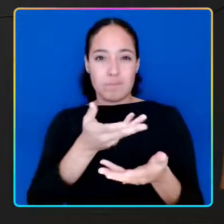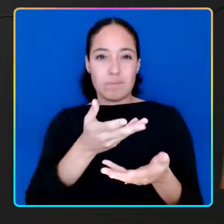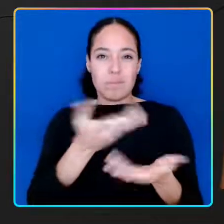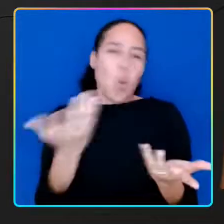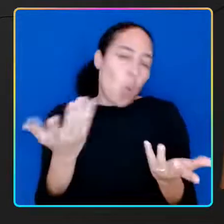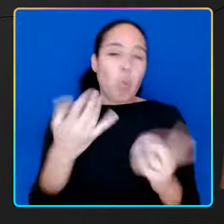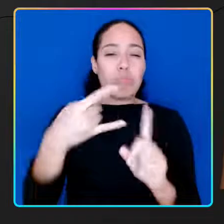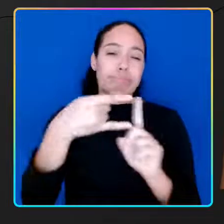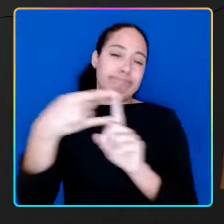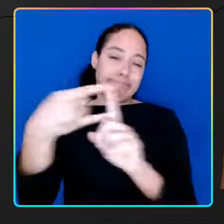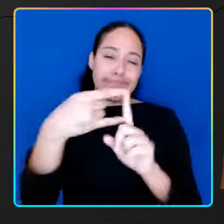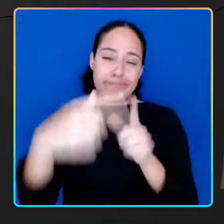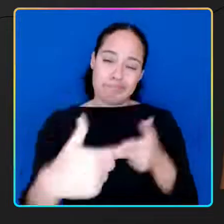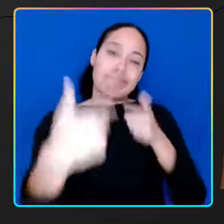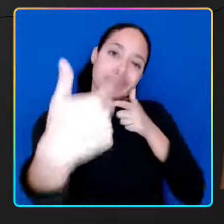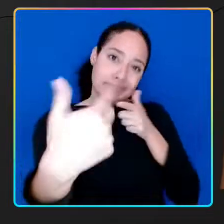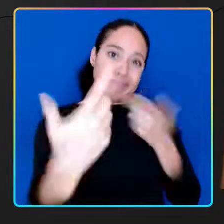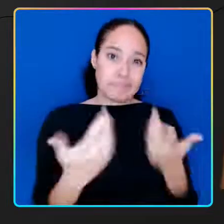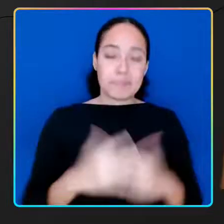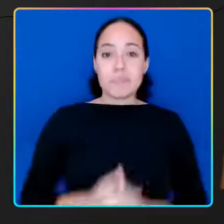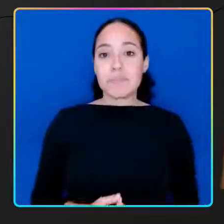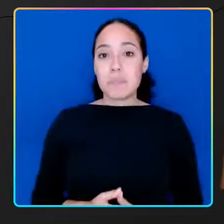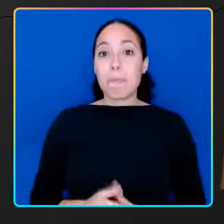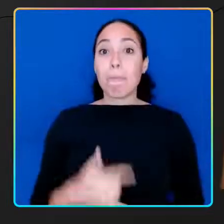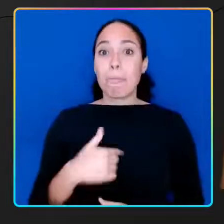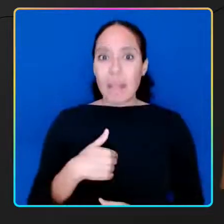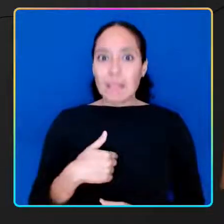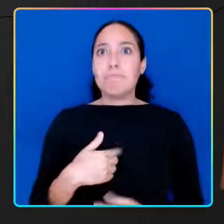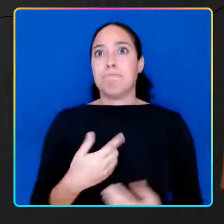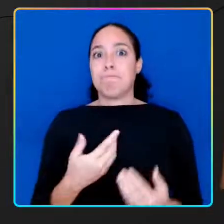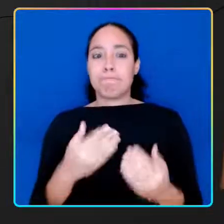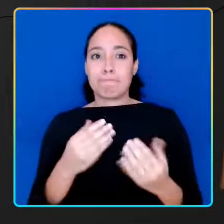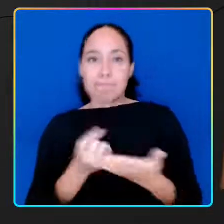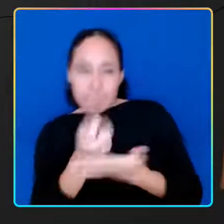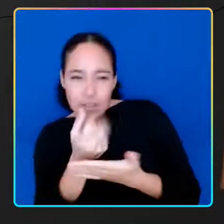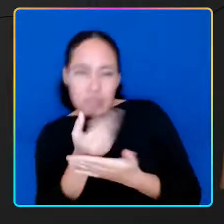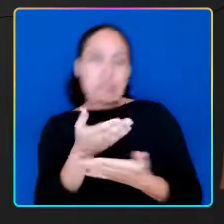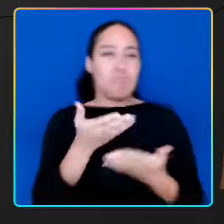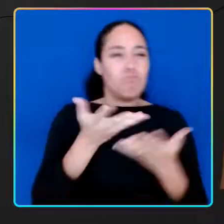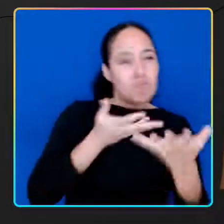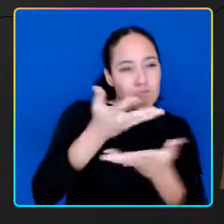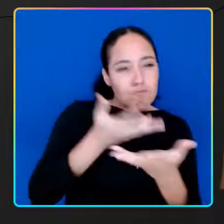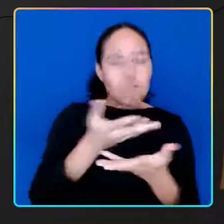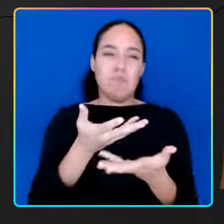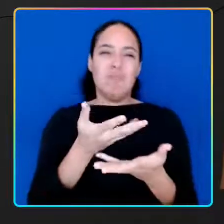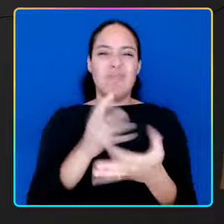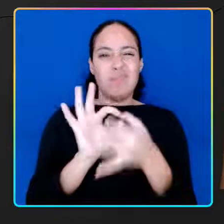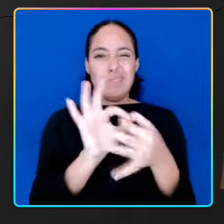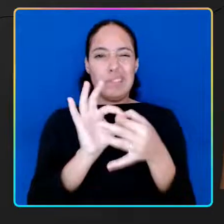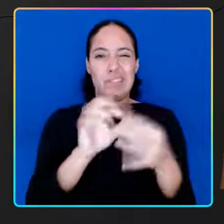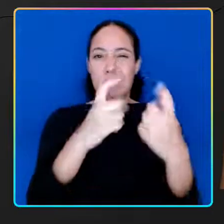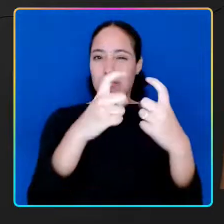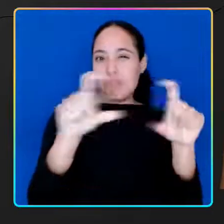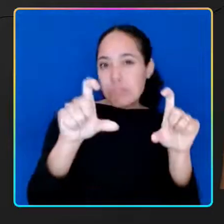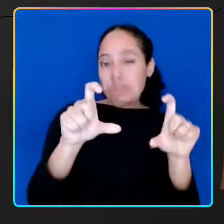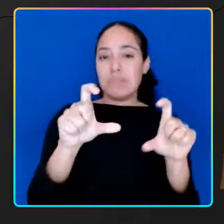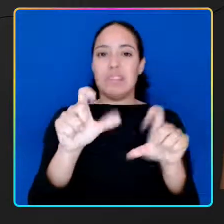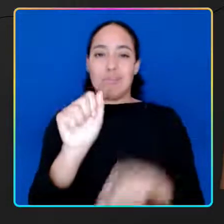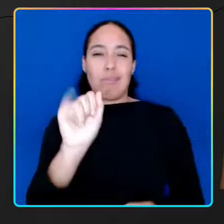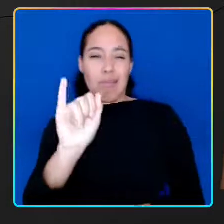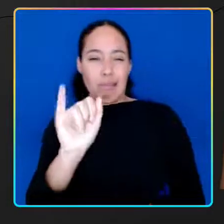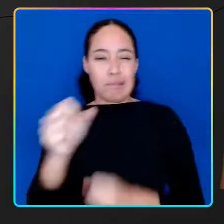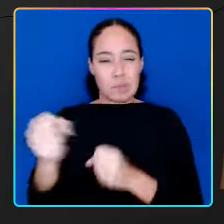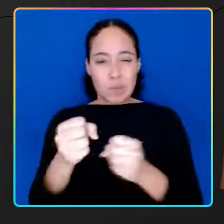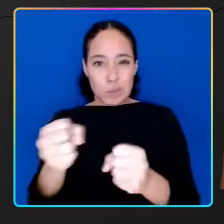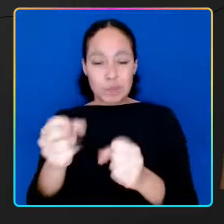like that. So I'll be essentially helping the client kind of better understand what they're doing in terms of their business and AI strategy, things like that. Some days I'm